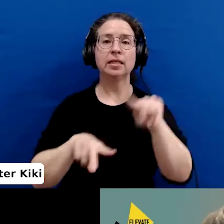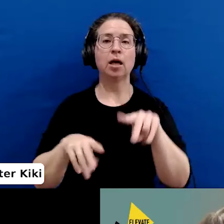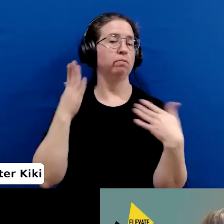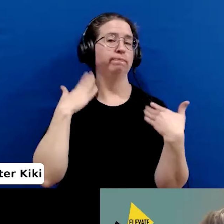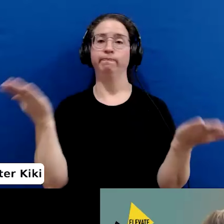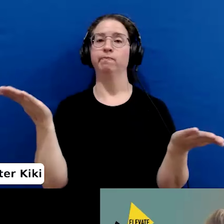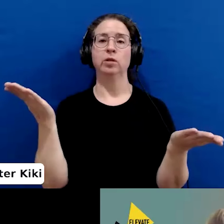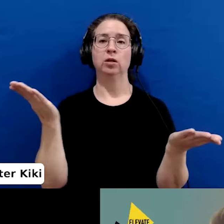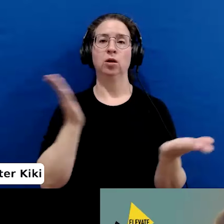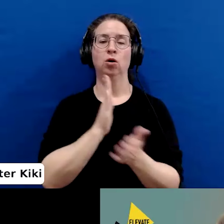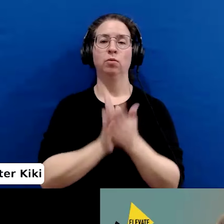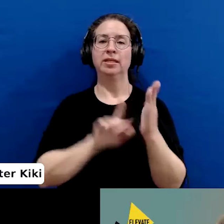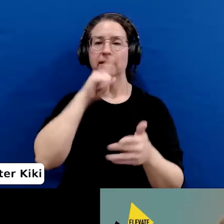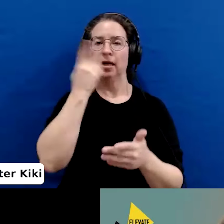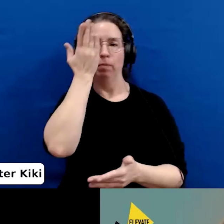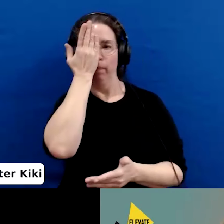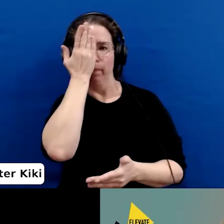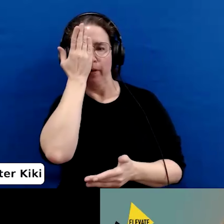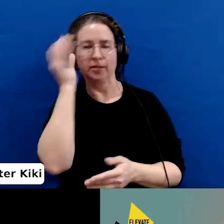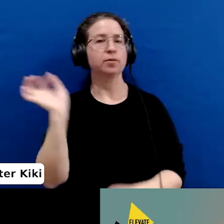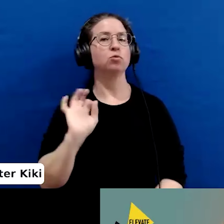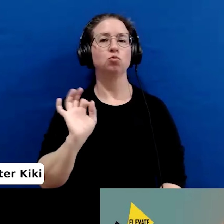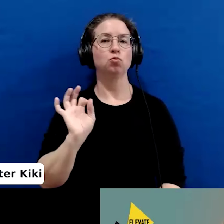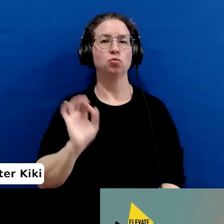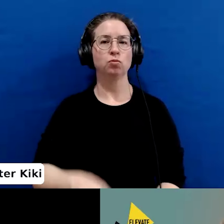it. It's not scored at all.